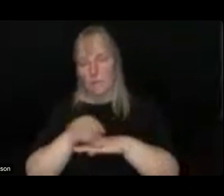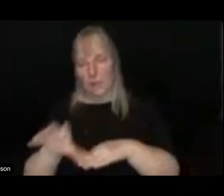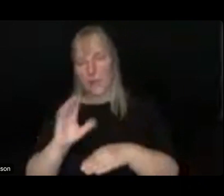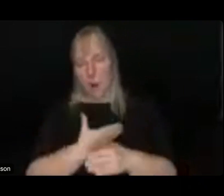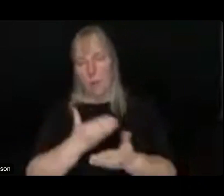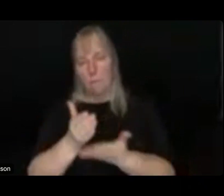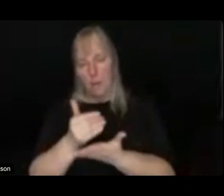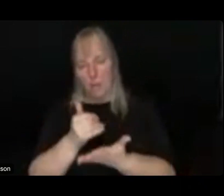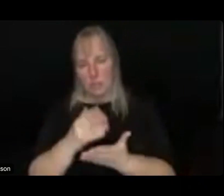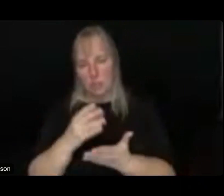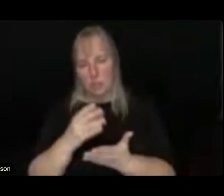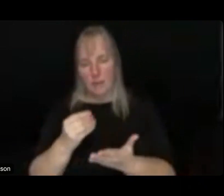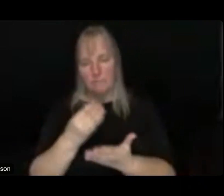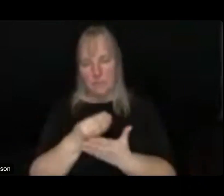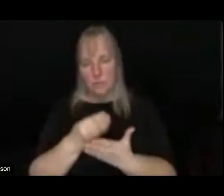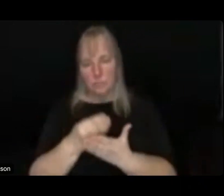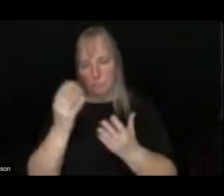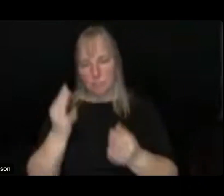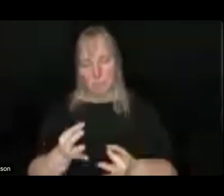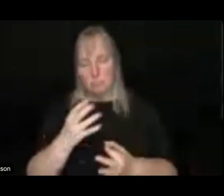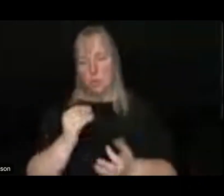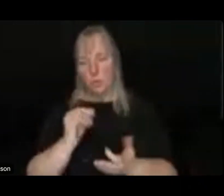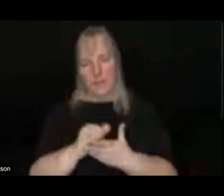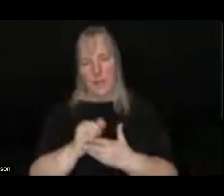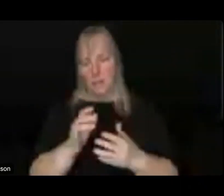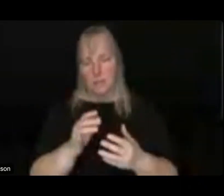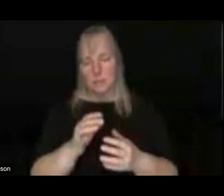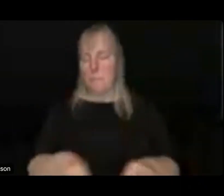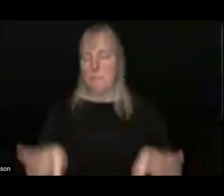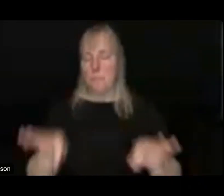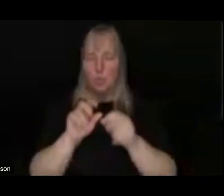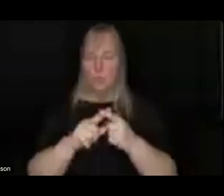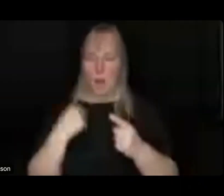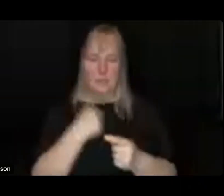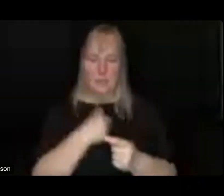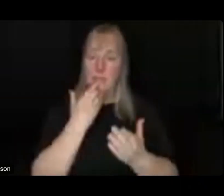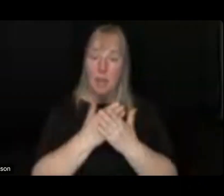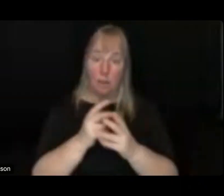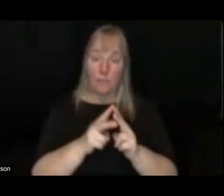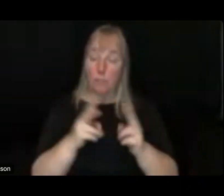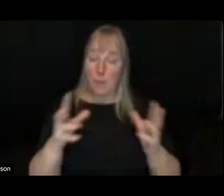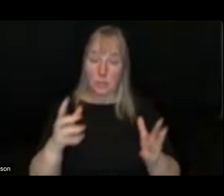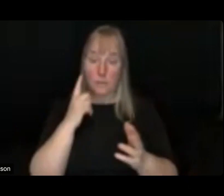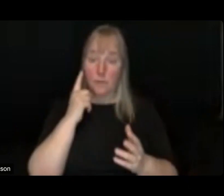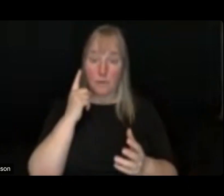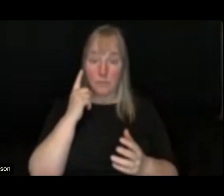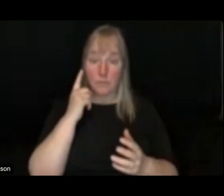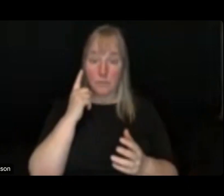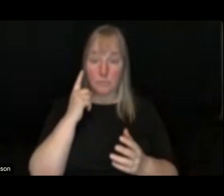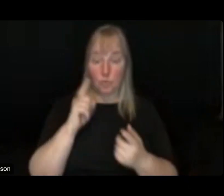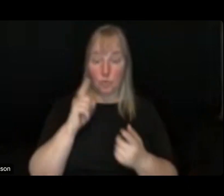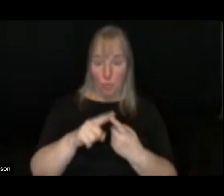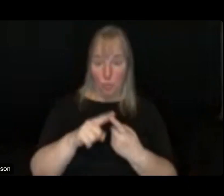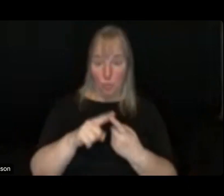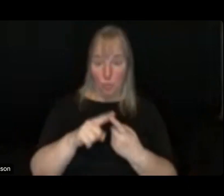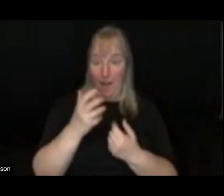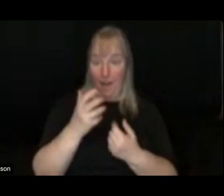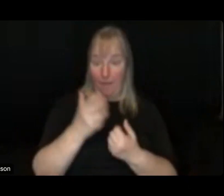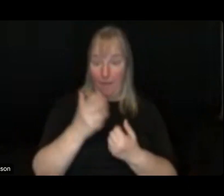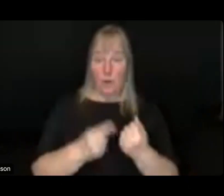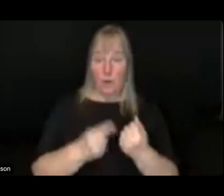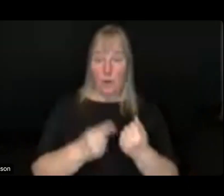that. So it's super, super important to us. Thank you very much for everyone for participating and share your information and your